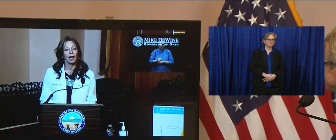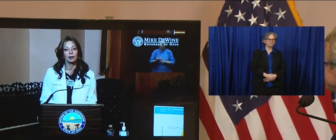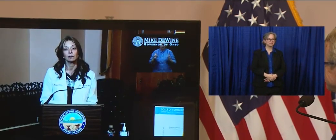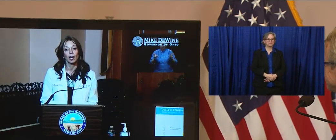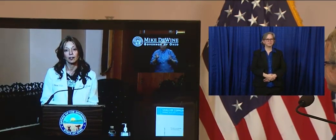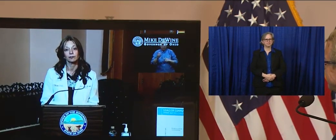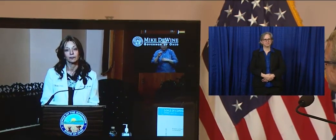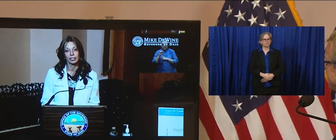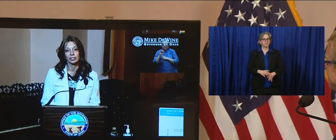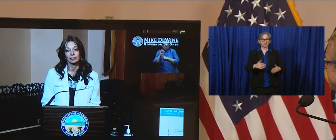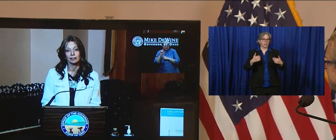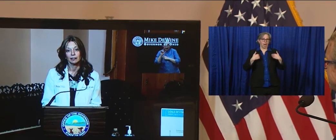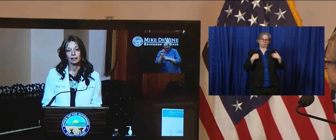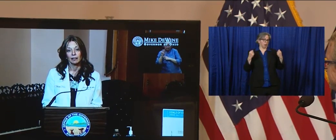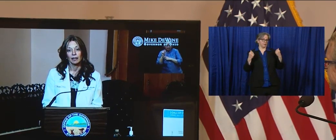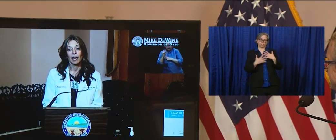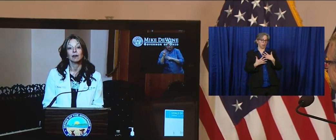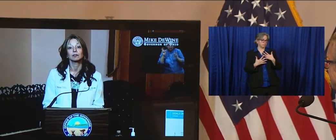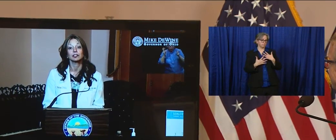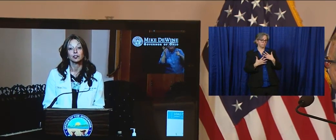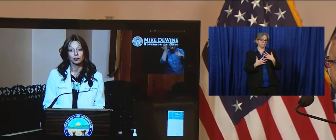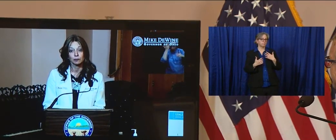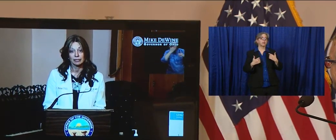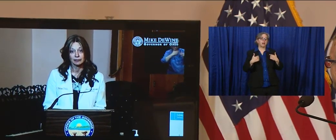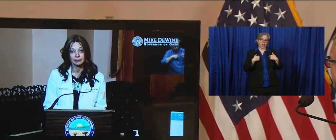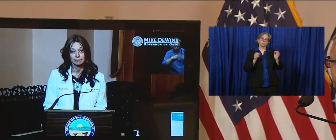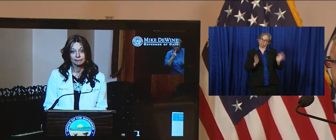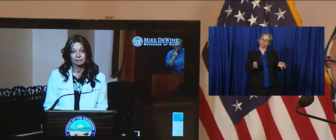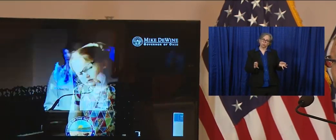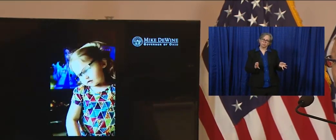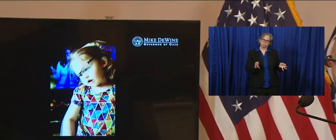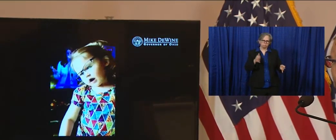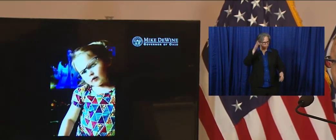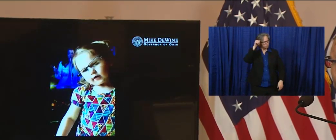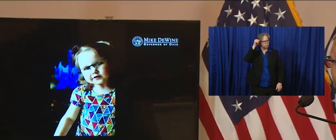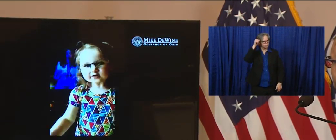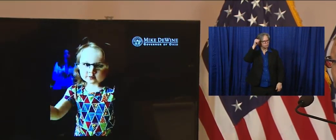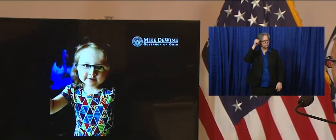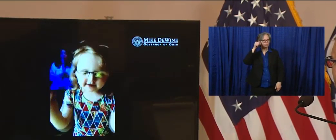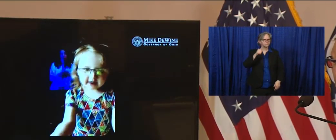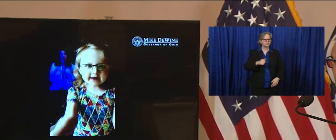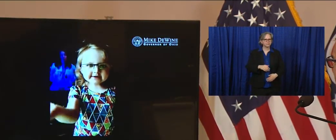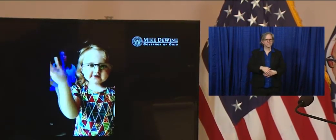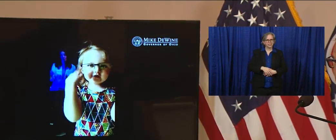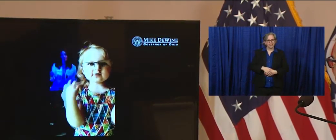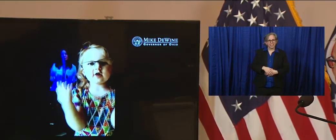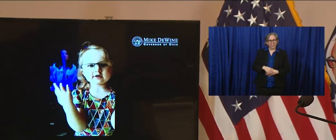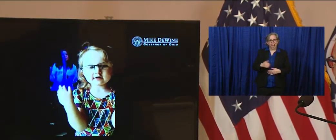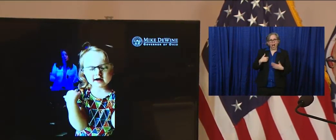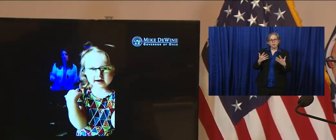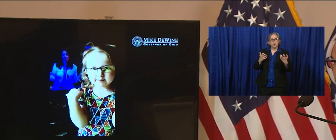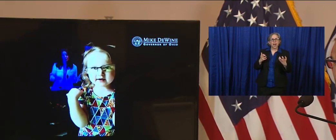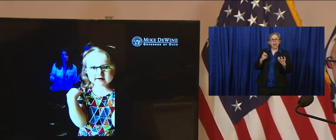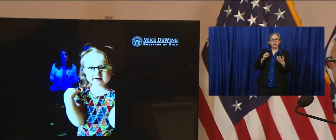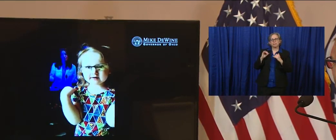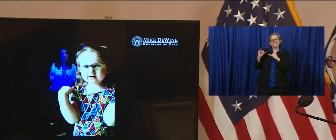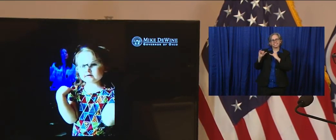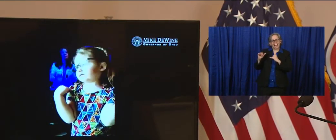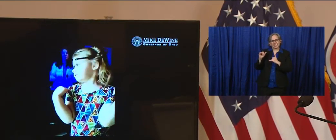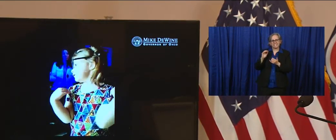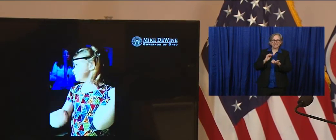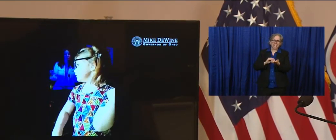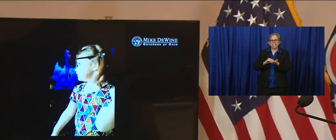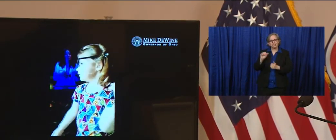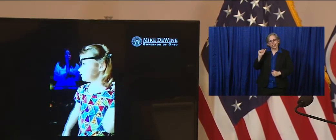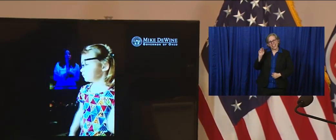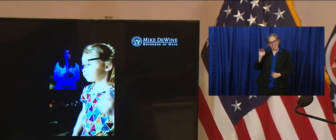I am not afraid. I am determined. I want to be that you don't get any.